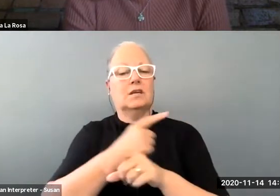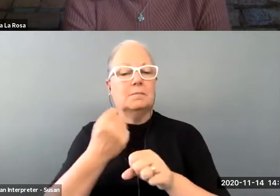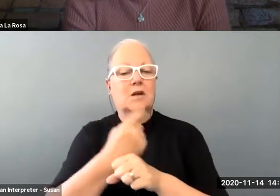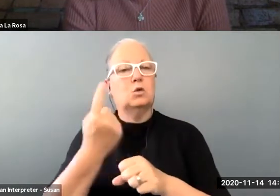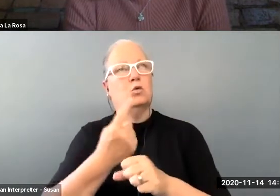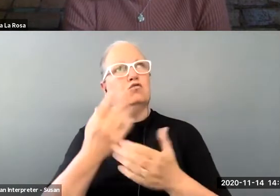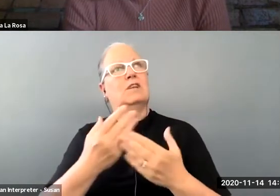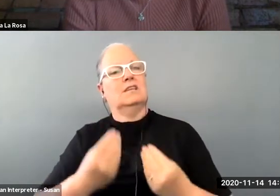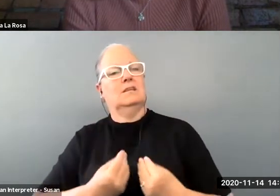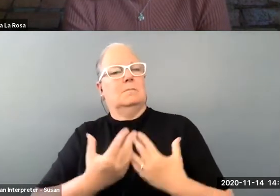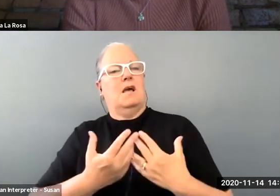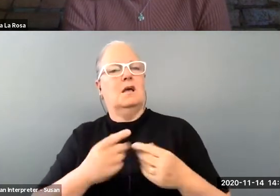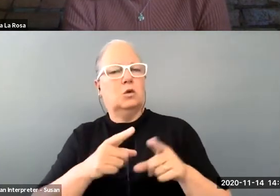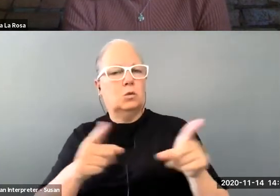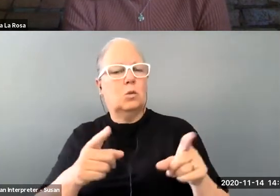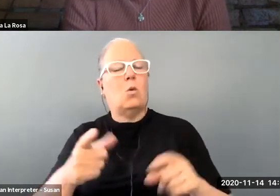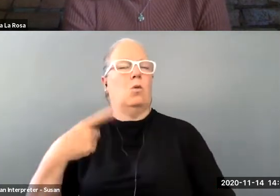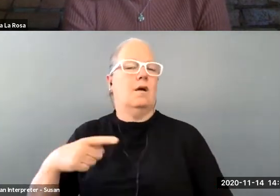you, and why?